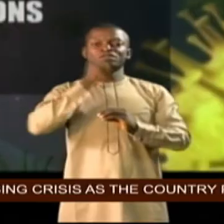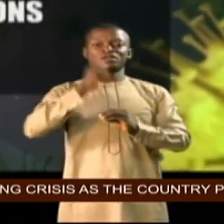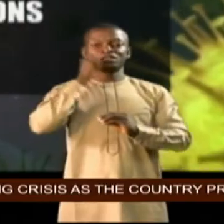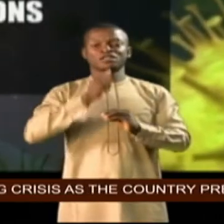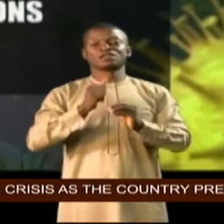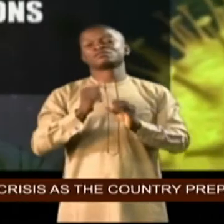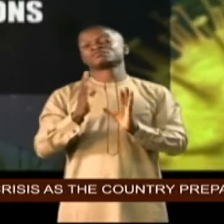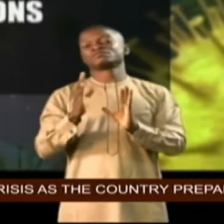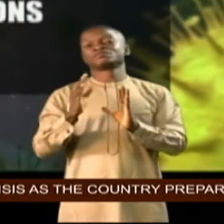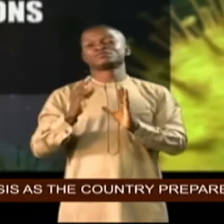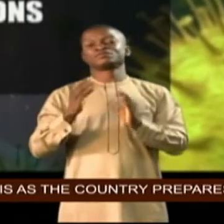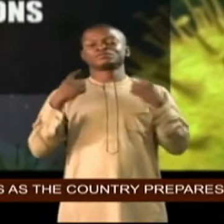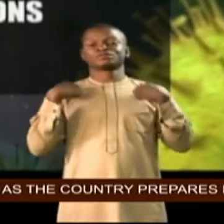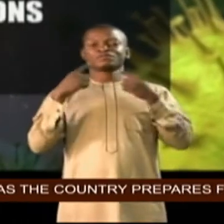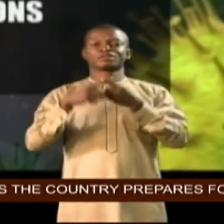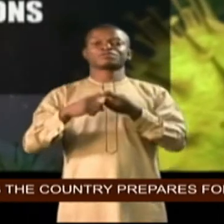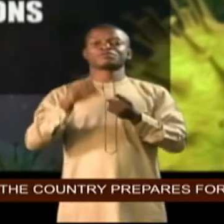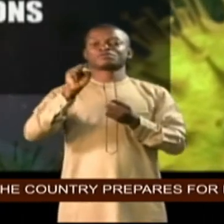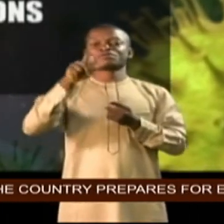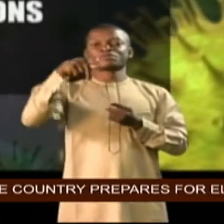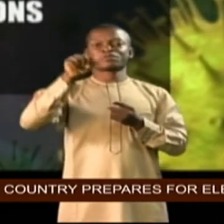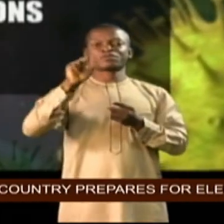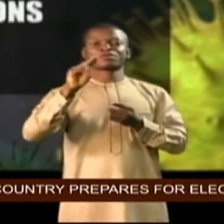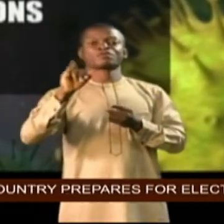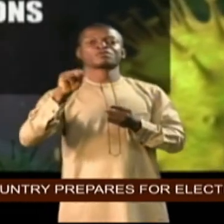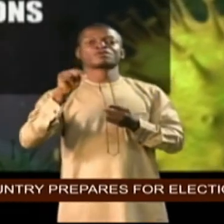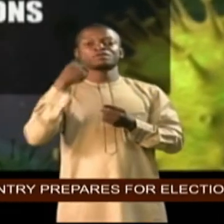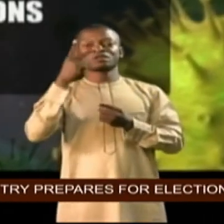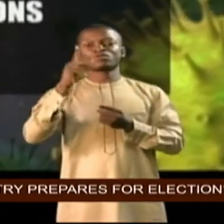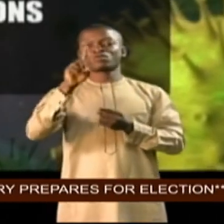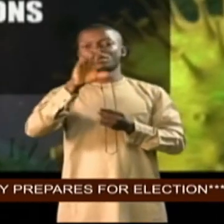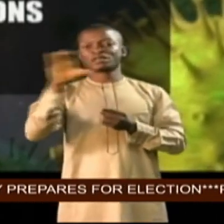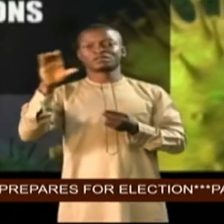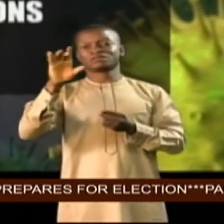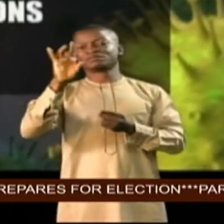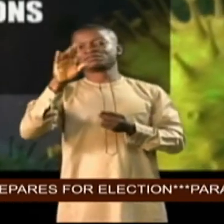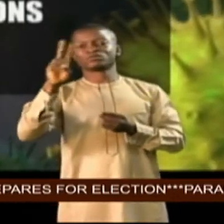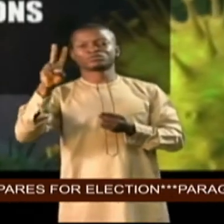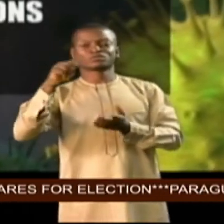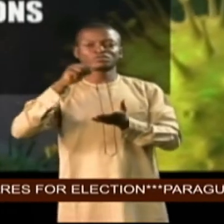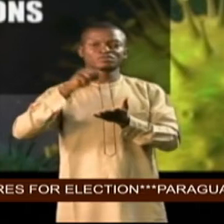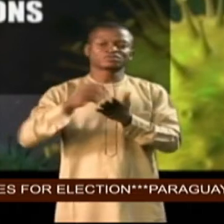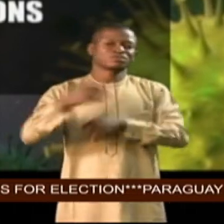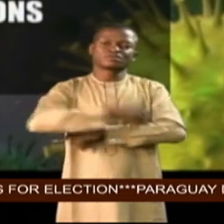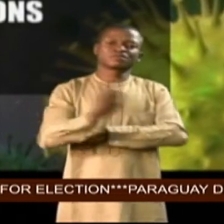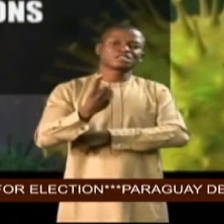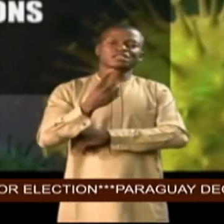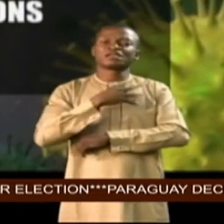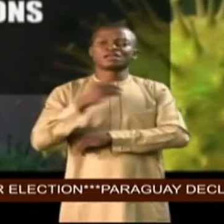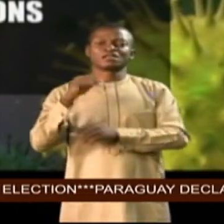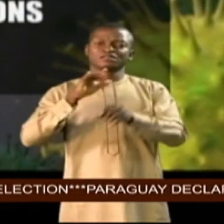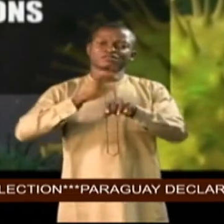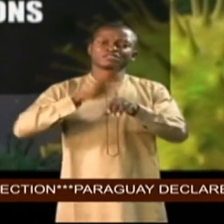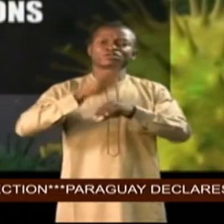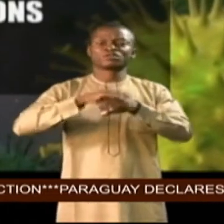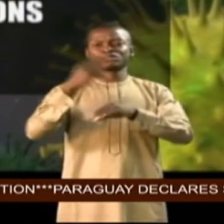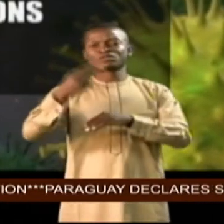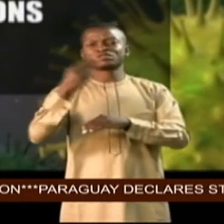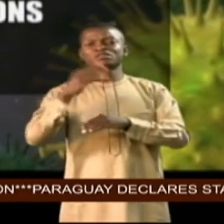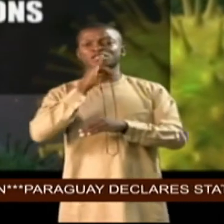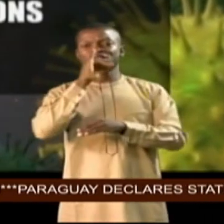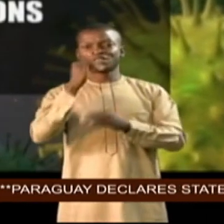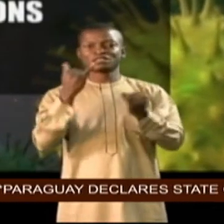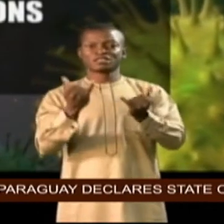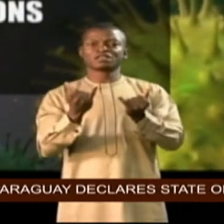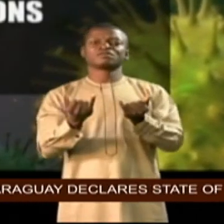Spain, which reported another 182 deaths and 9,419 infections on Thursday, is bringing